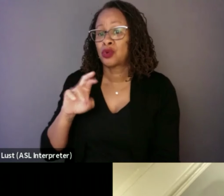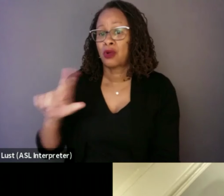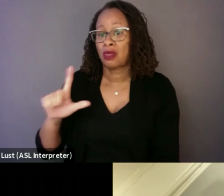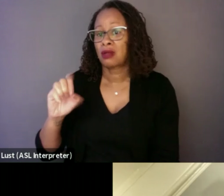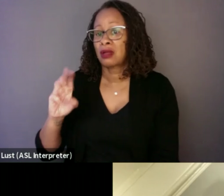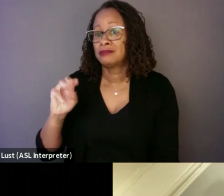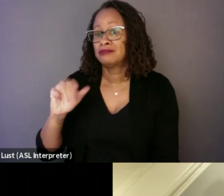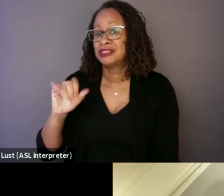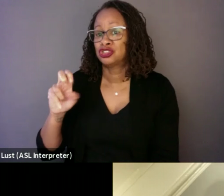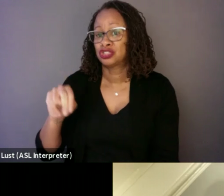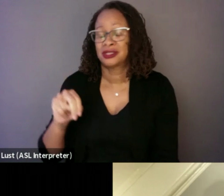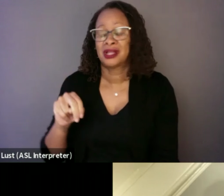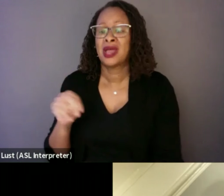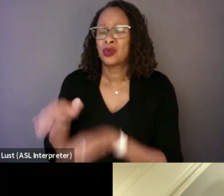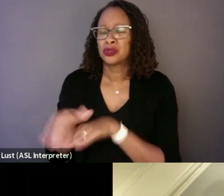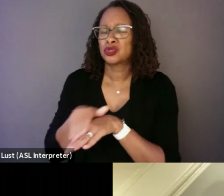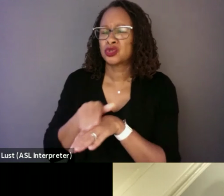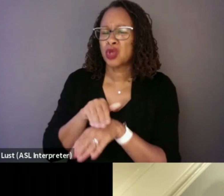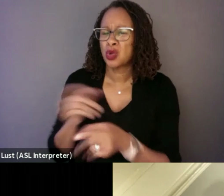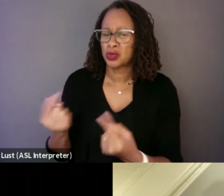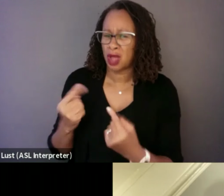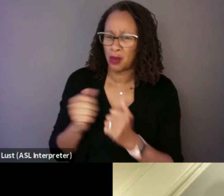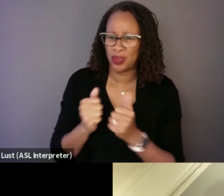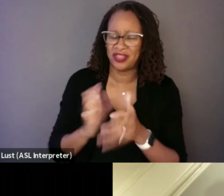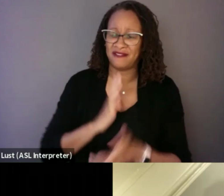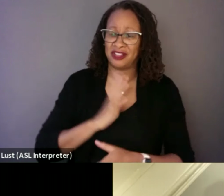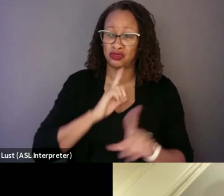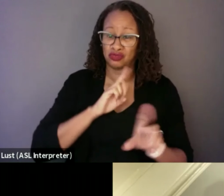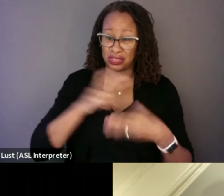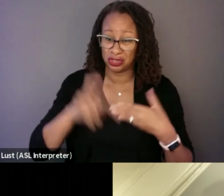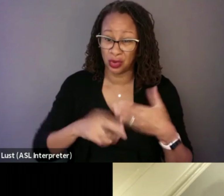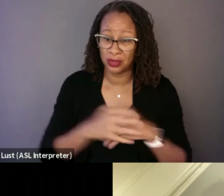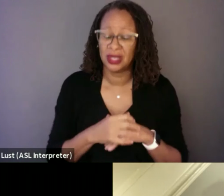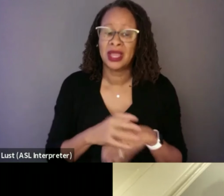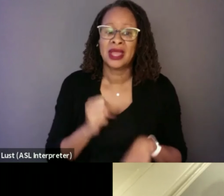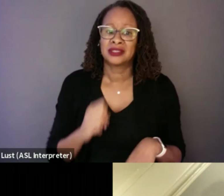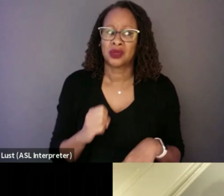official result, there was tension in the population. It was like the people was